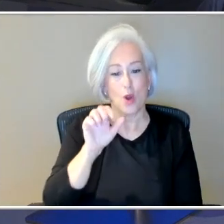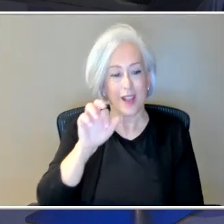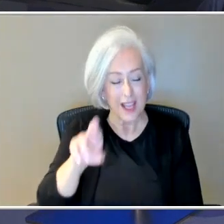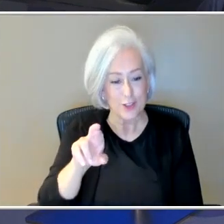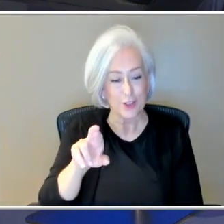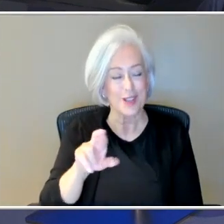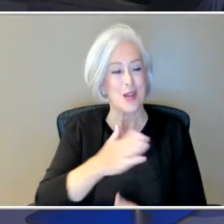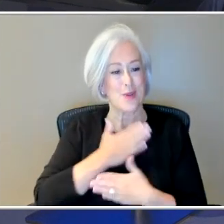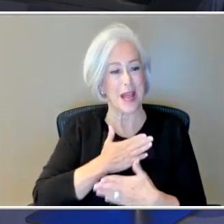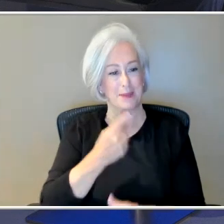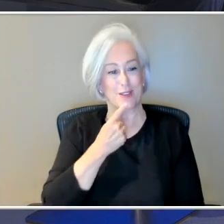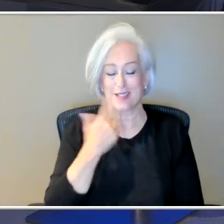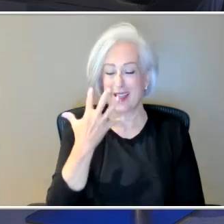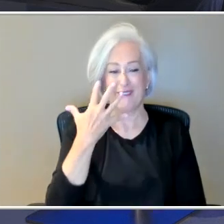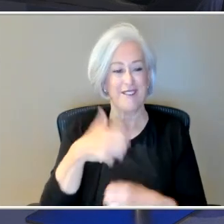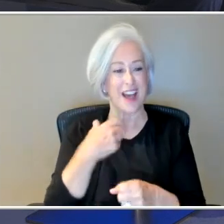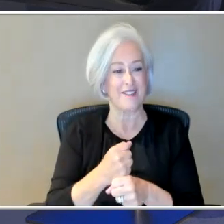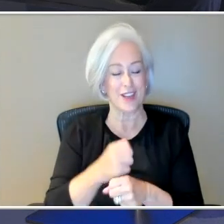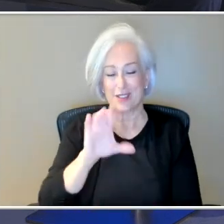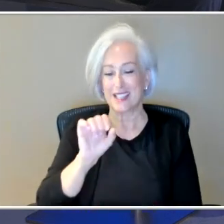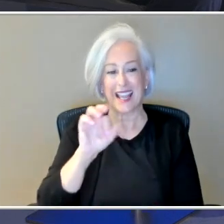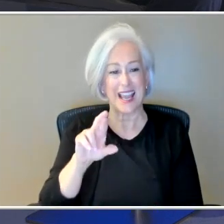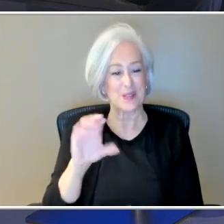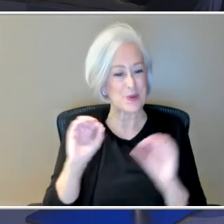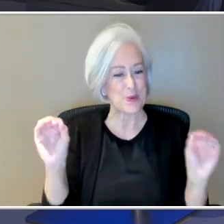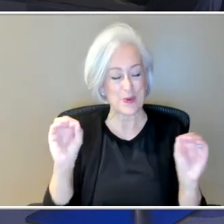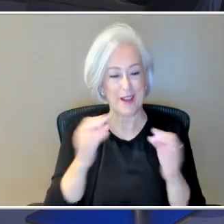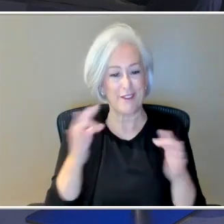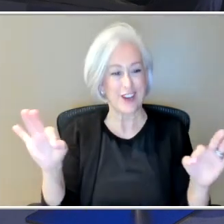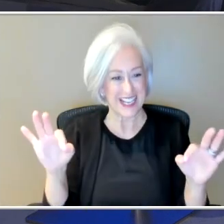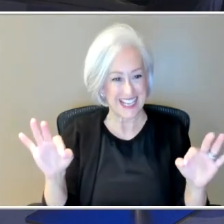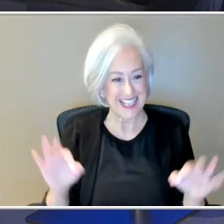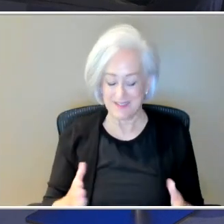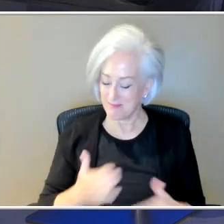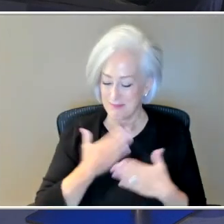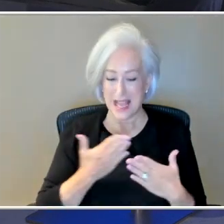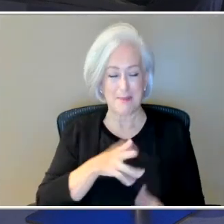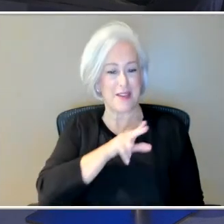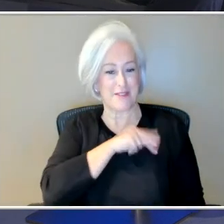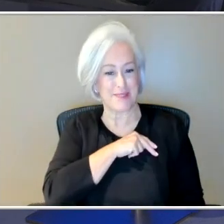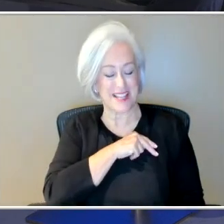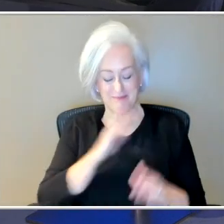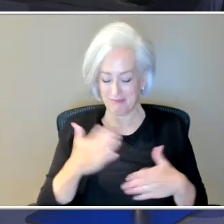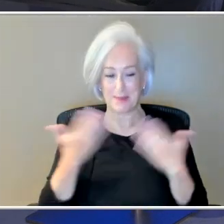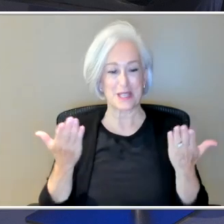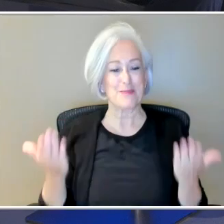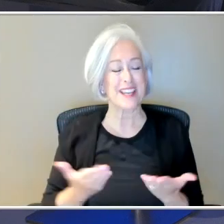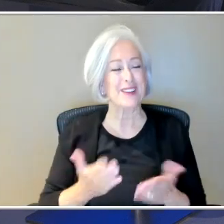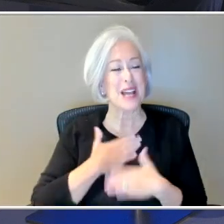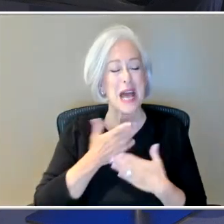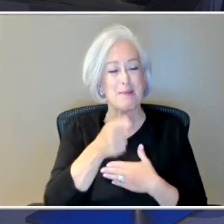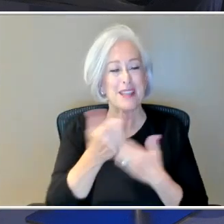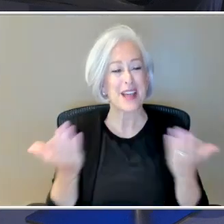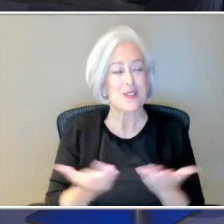years cancer-free. How you doing today? Good. Wearing my pin, and I'm just proud to be here. Well, good. We're good. So glad to have you back to kind of talk about